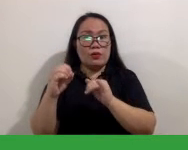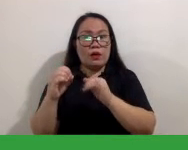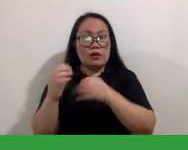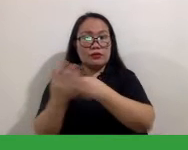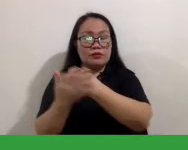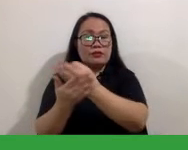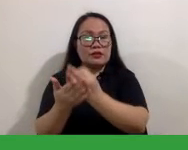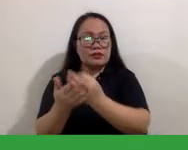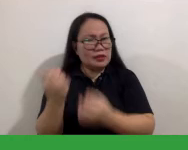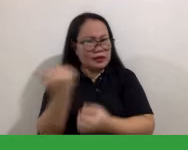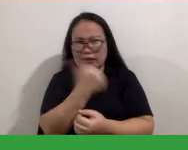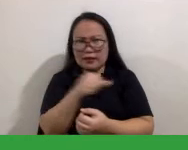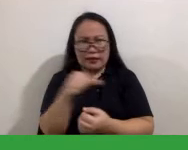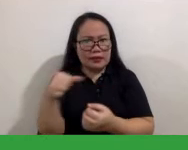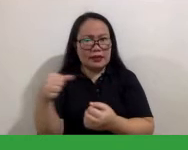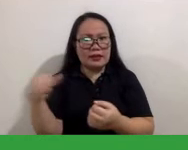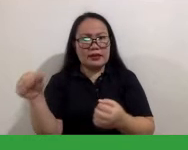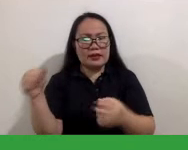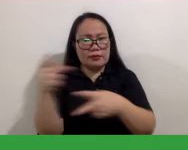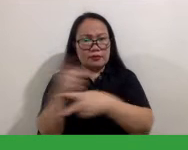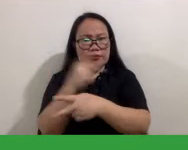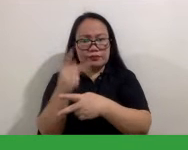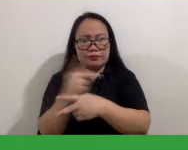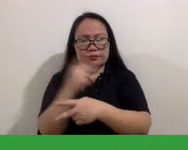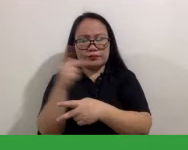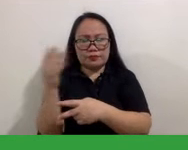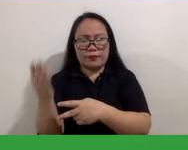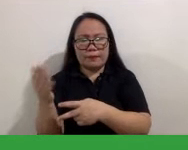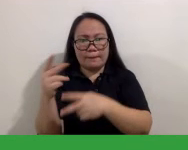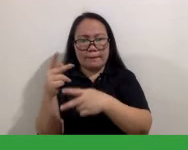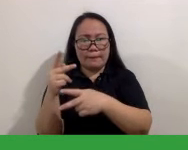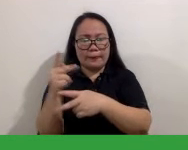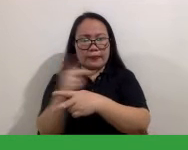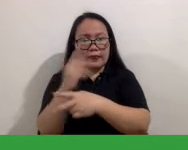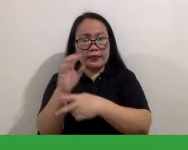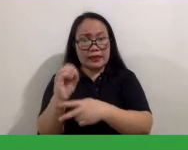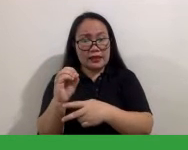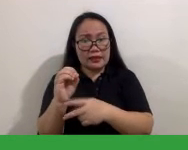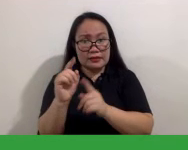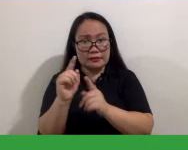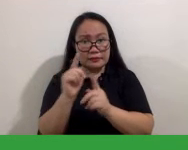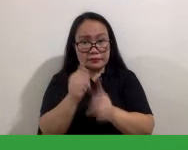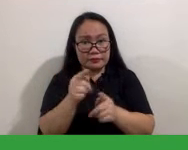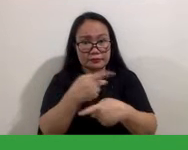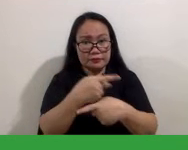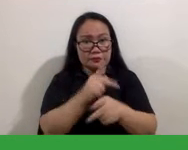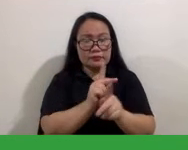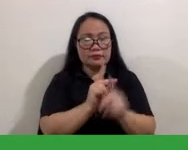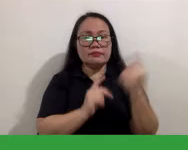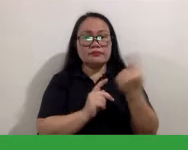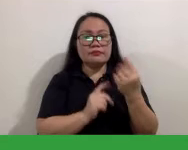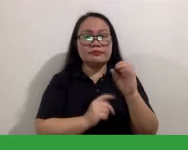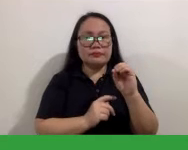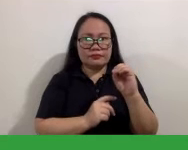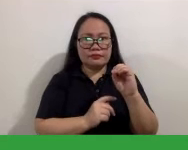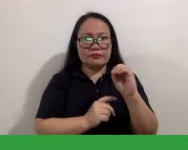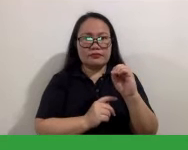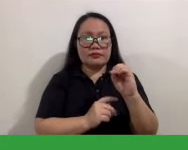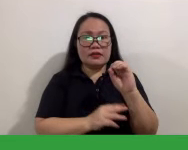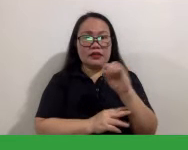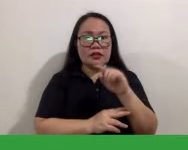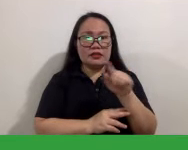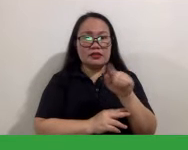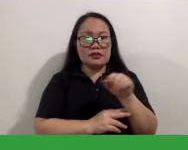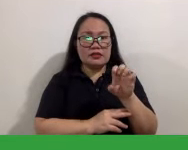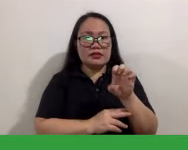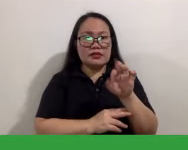natin sa number, kapag minultiply natin siya sa 0, the product is always 0. That's why it